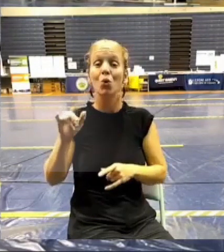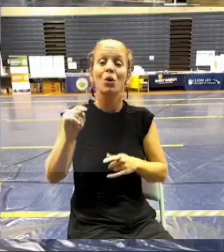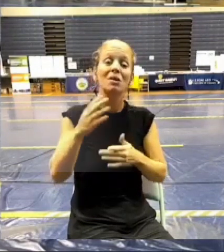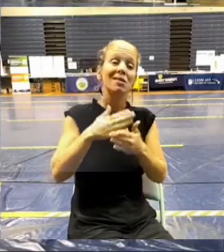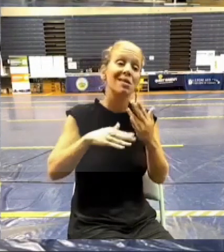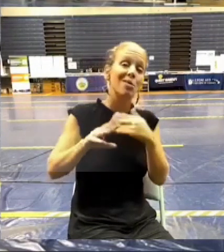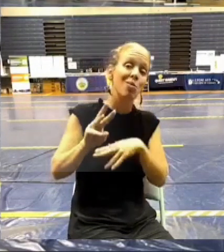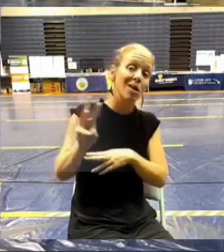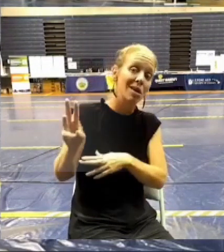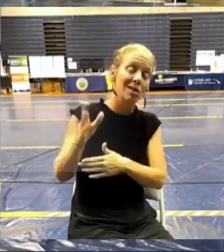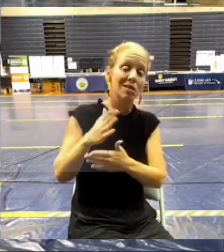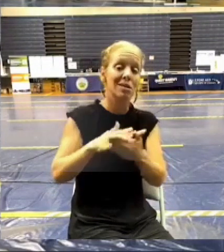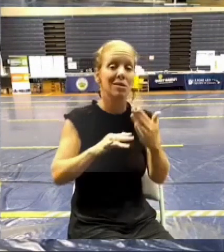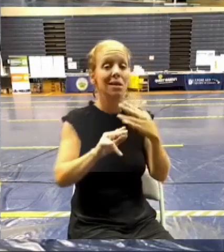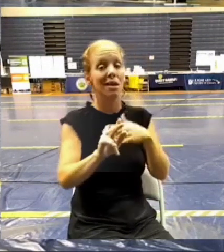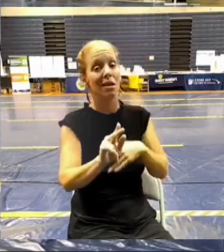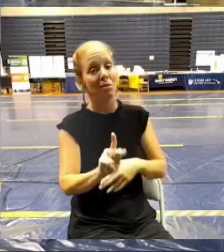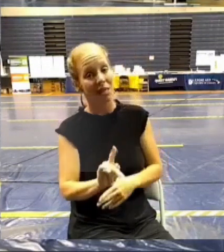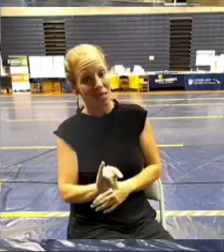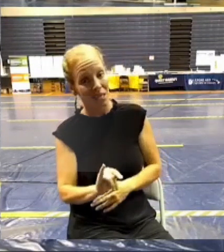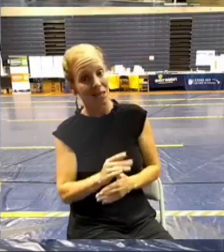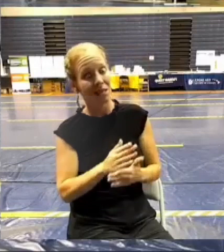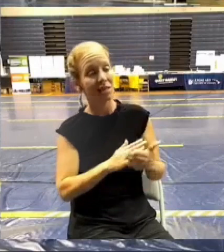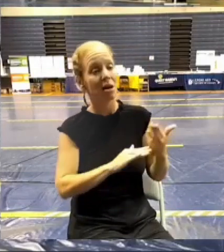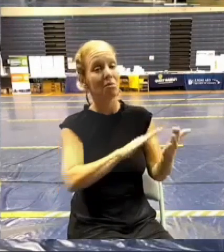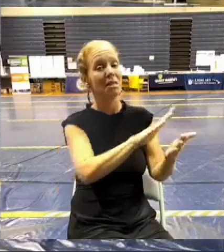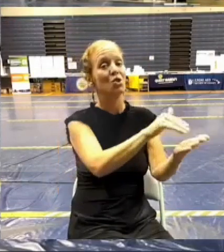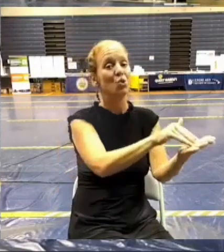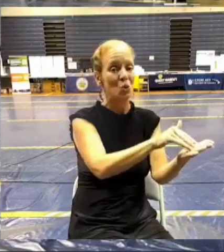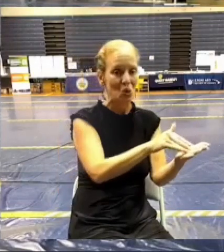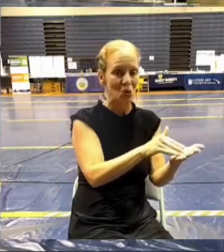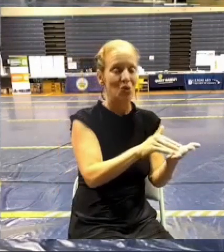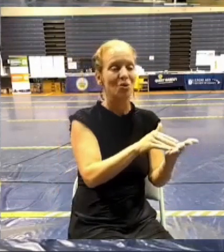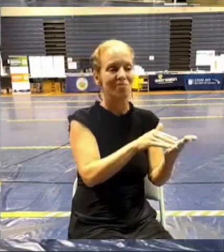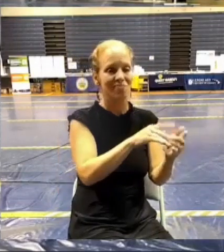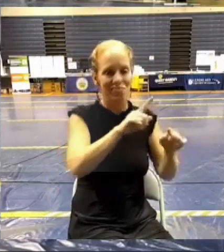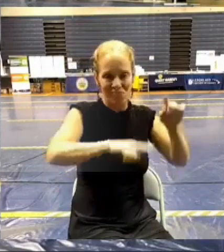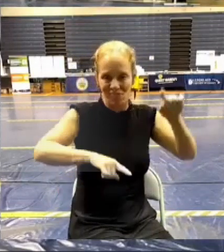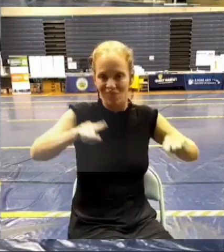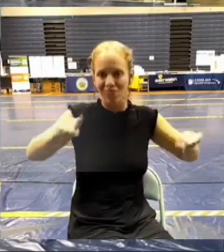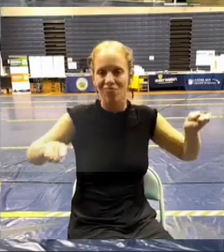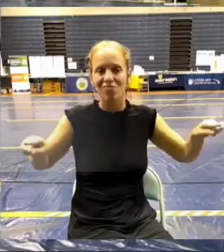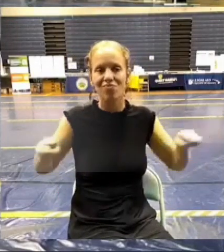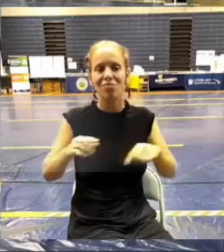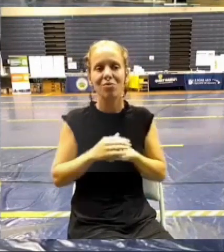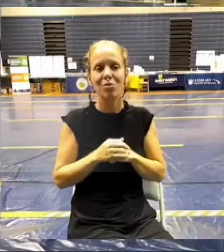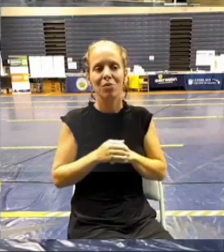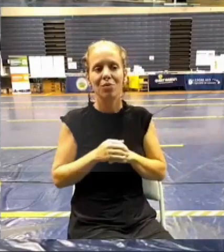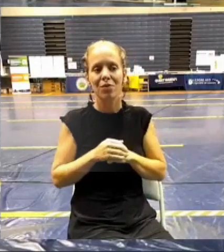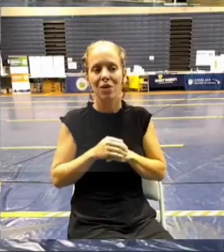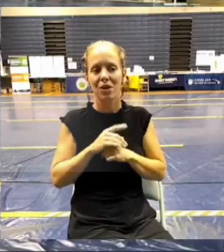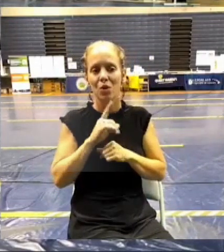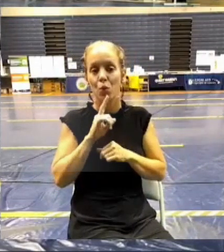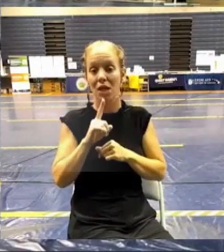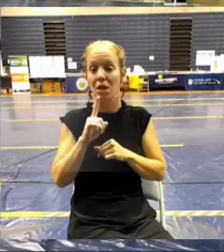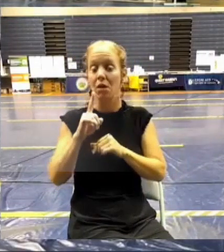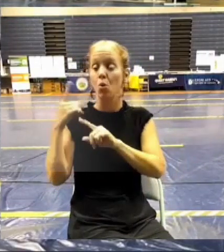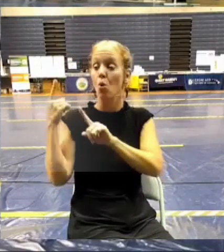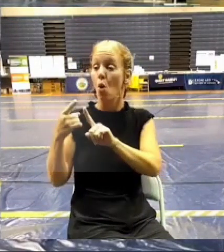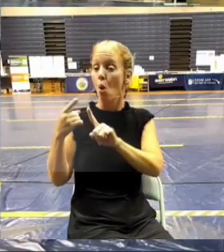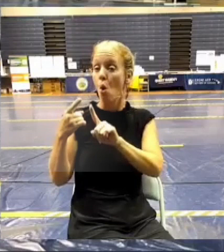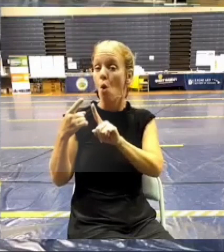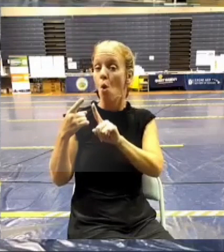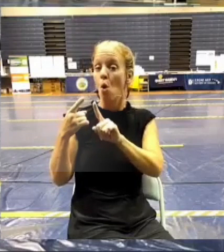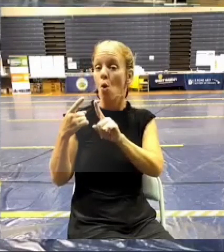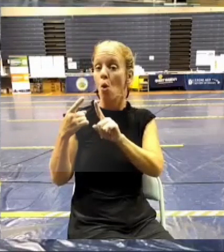are, some are in the west, some are in Kihei, and some are in central Maui. All we were told to get them within 40 miles